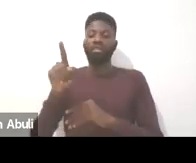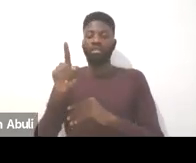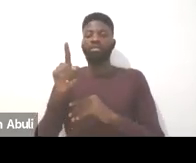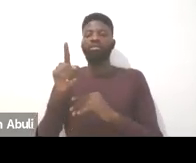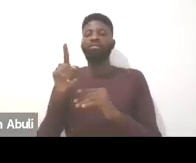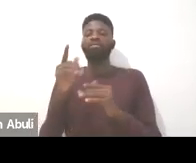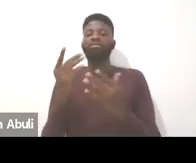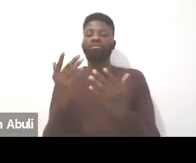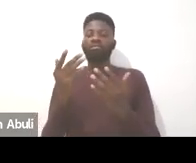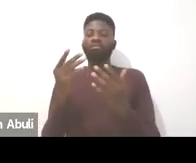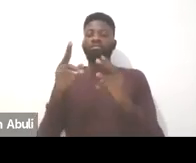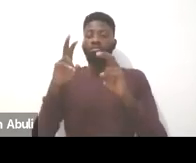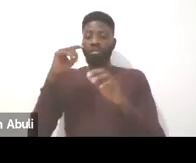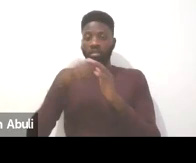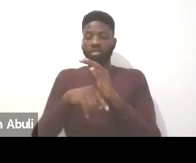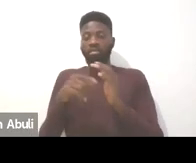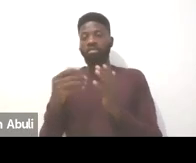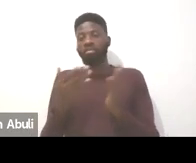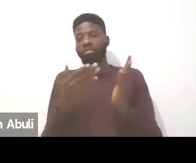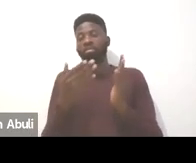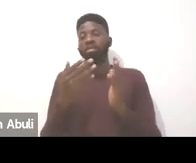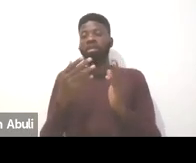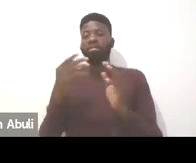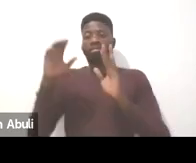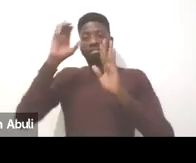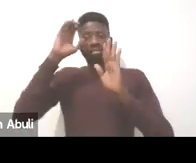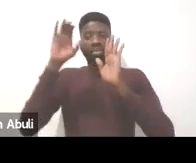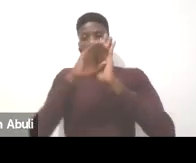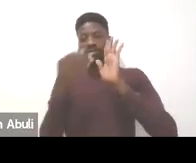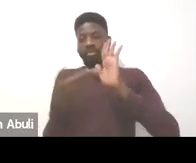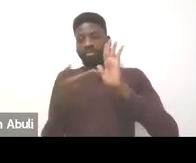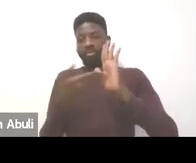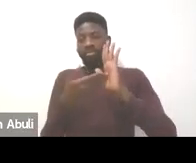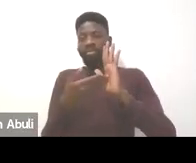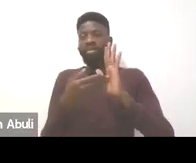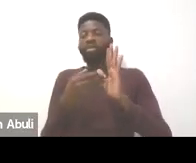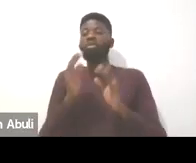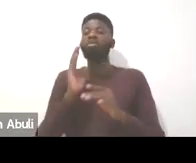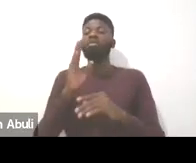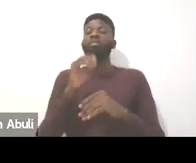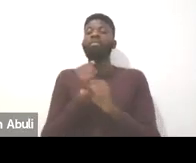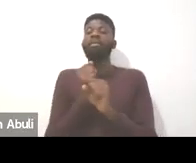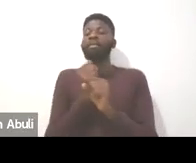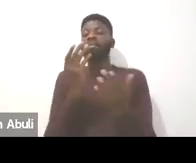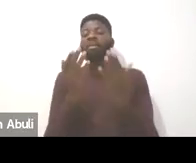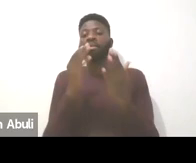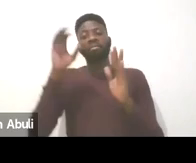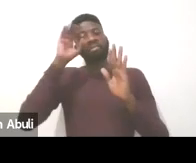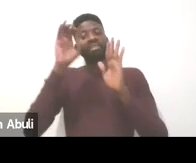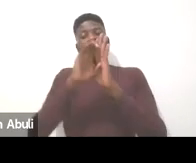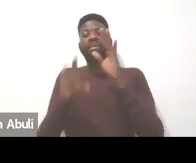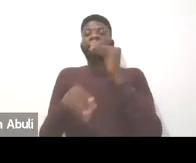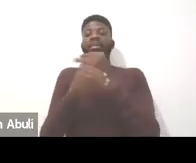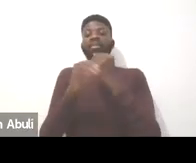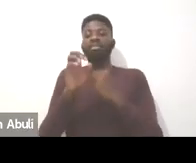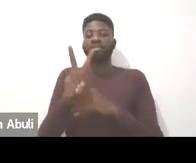So there is usually your picture. So won't it make it redundant to have a picture in your CV and in